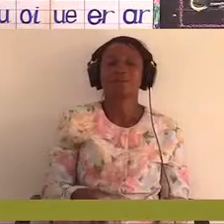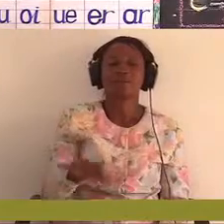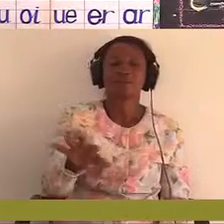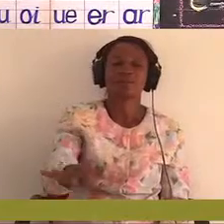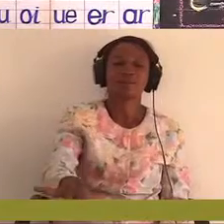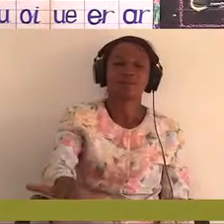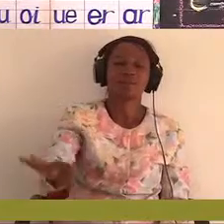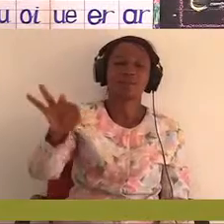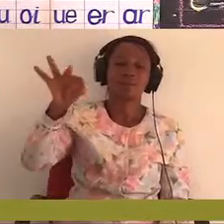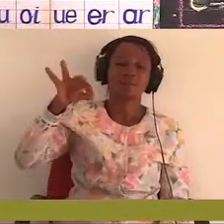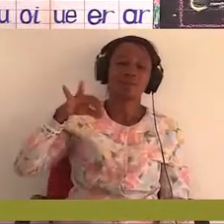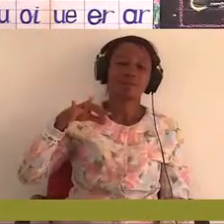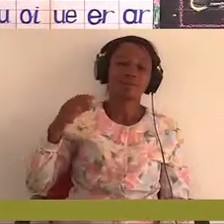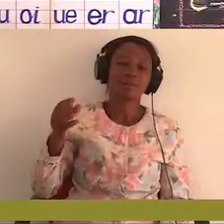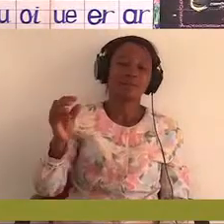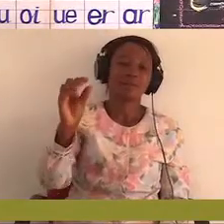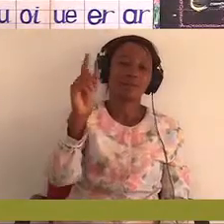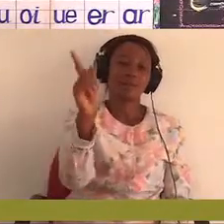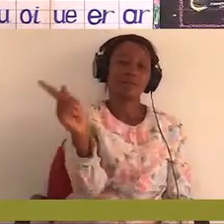Got.